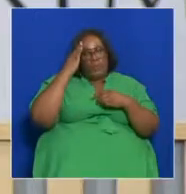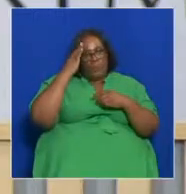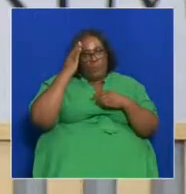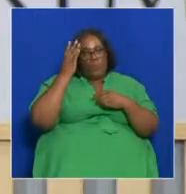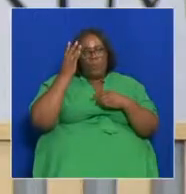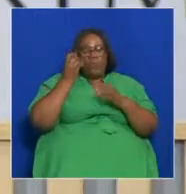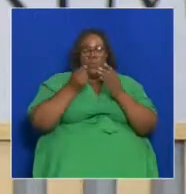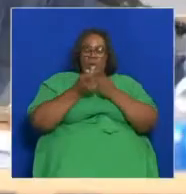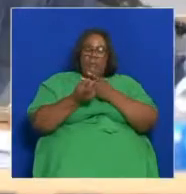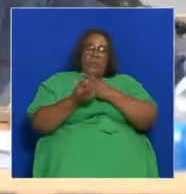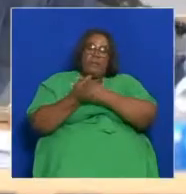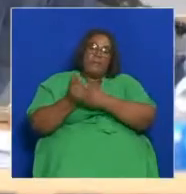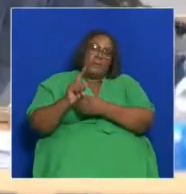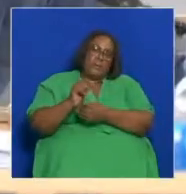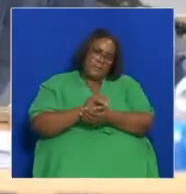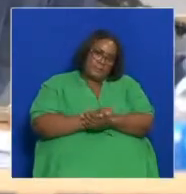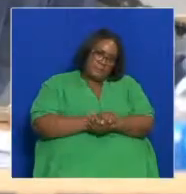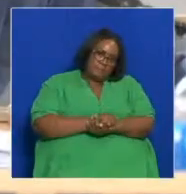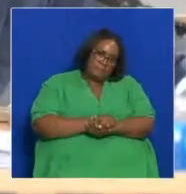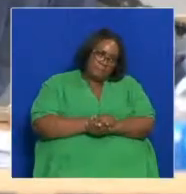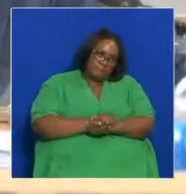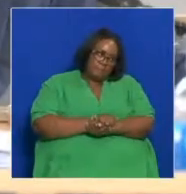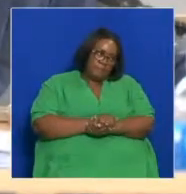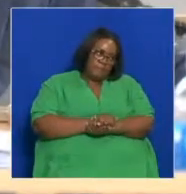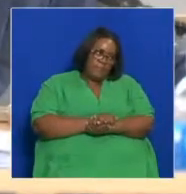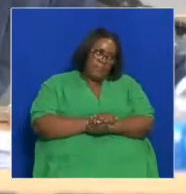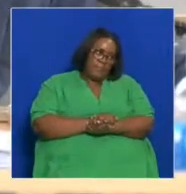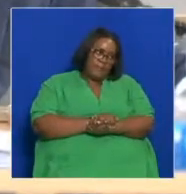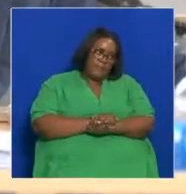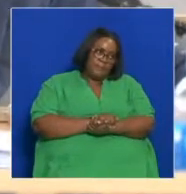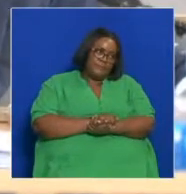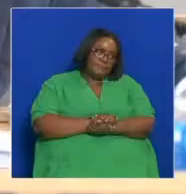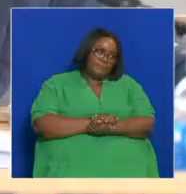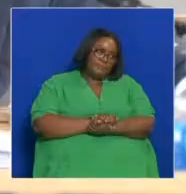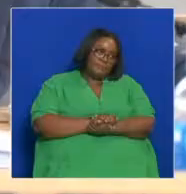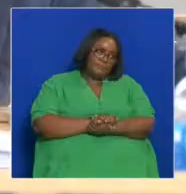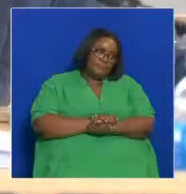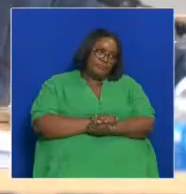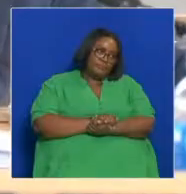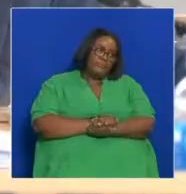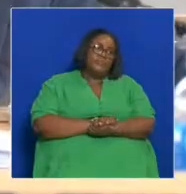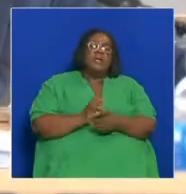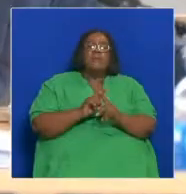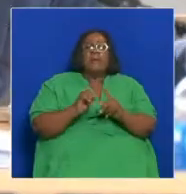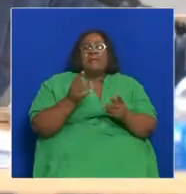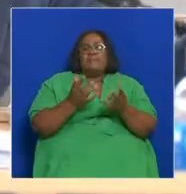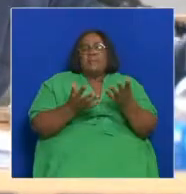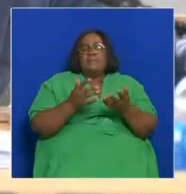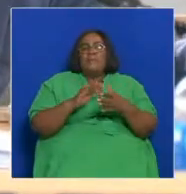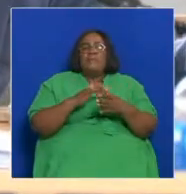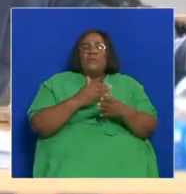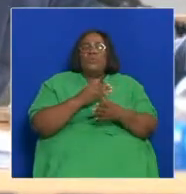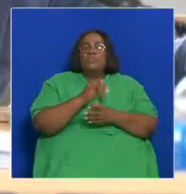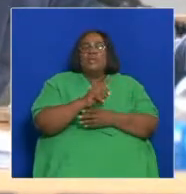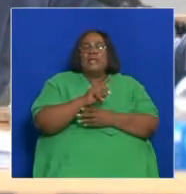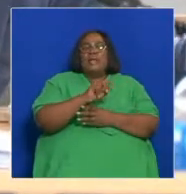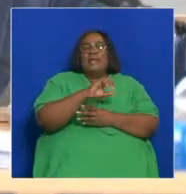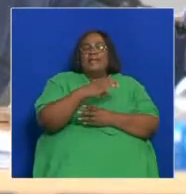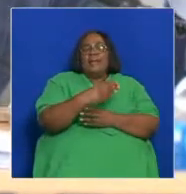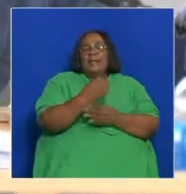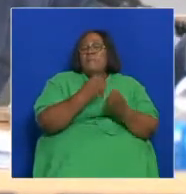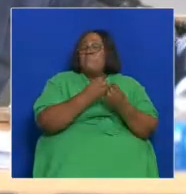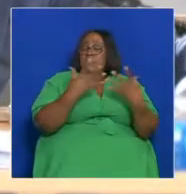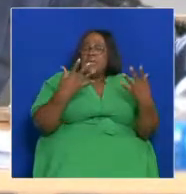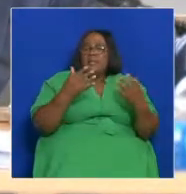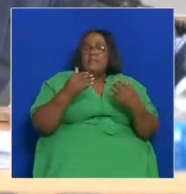matters. But because IDEC has not had that many Section 27s, you Yes. said so yourself, Yes. most of your